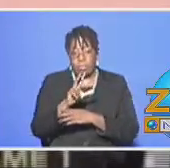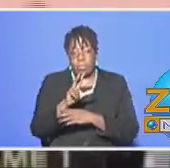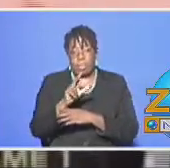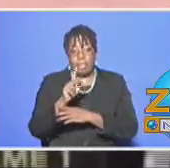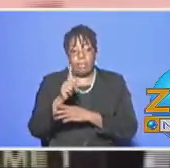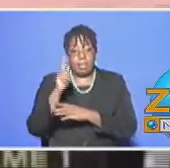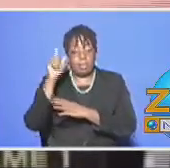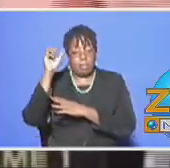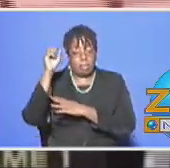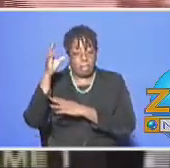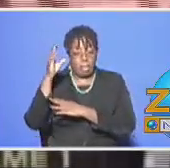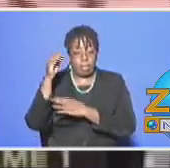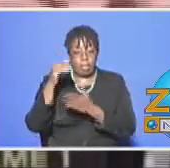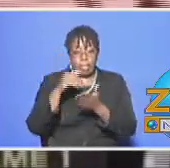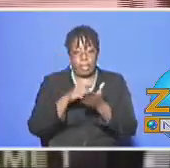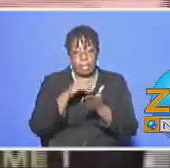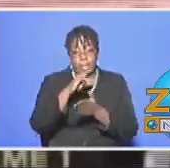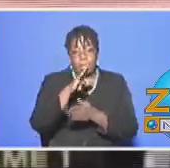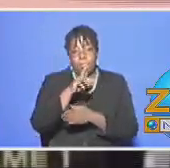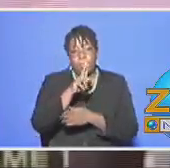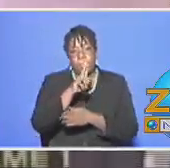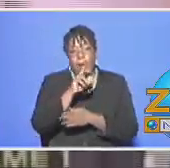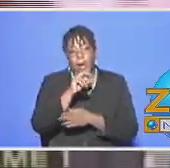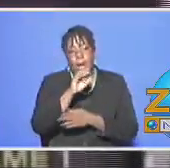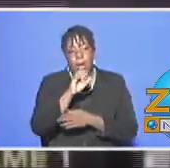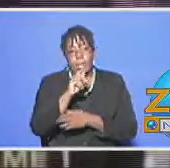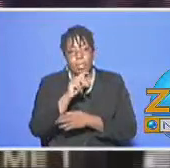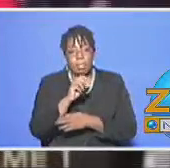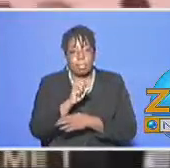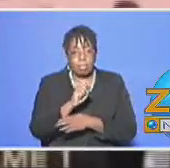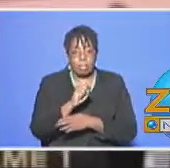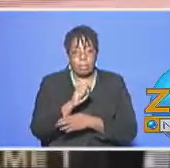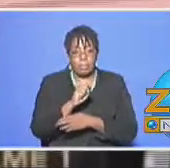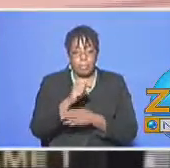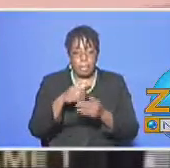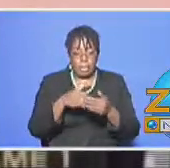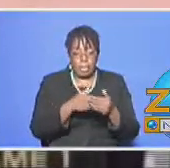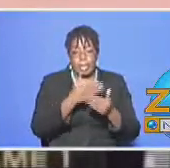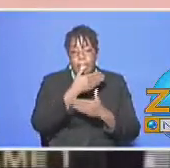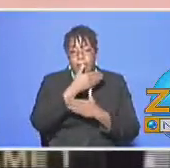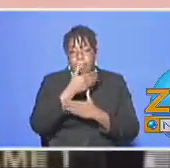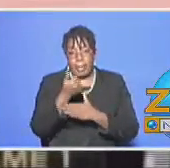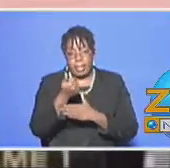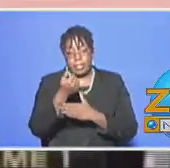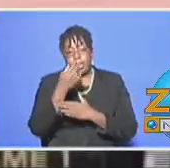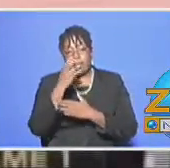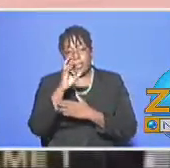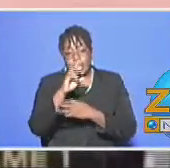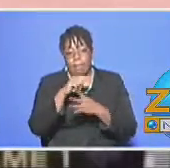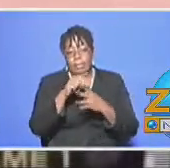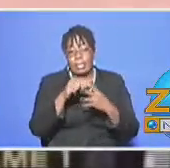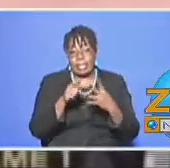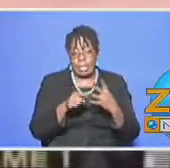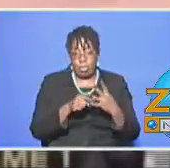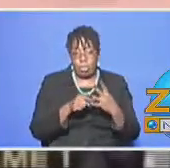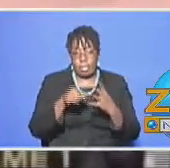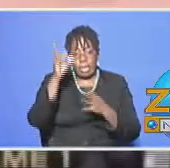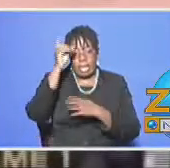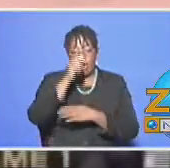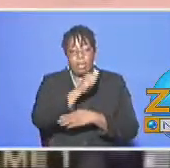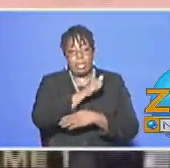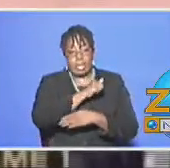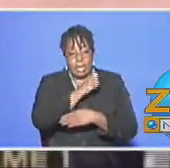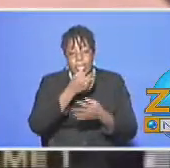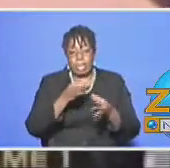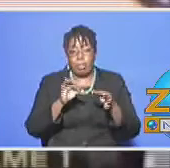Milwaukee Bucks 118-105 on Tuesday to grab a 1-0 lead in the best-of-7 series. Bahamian DeAndre Ayton was critical in